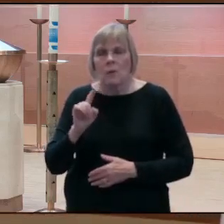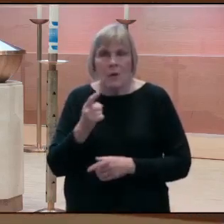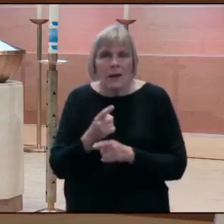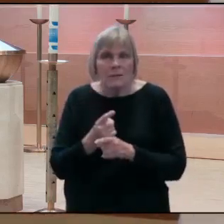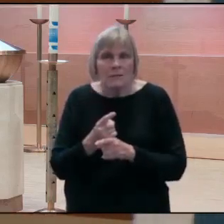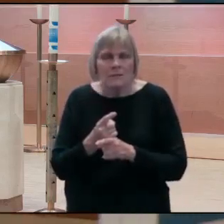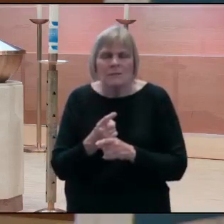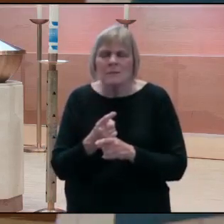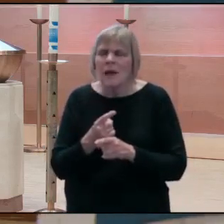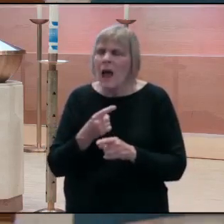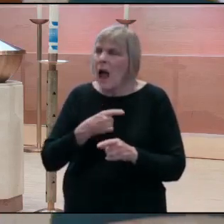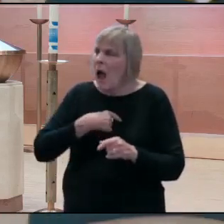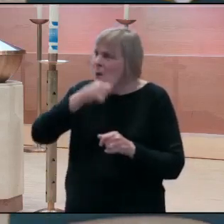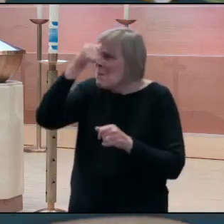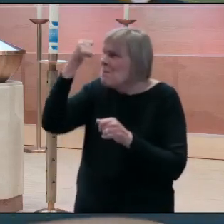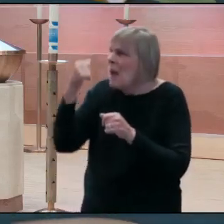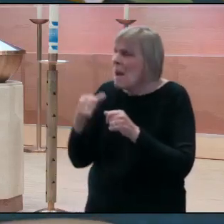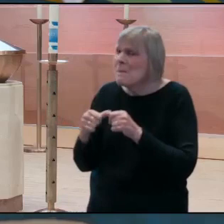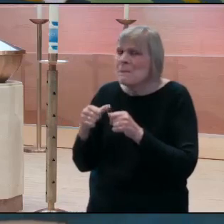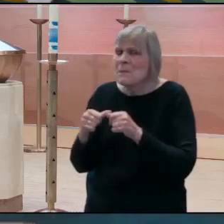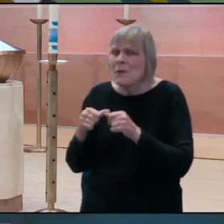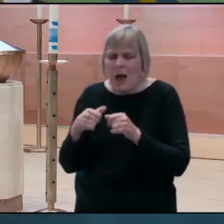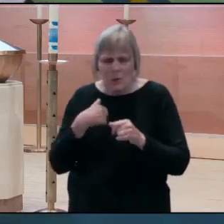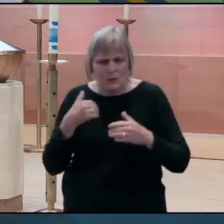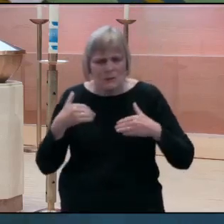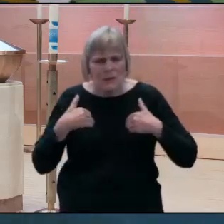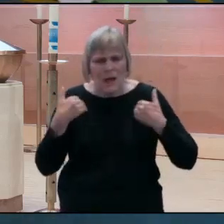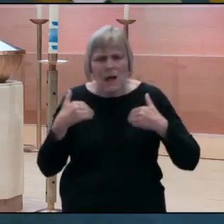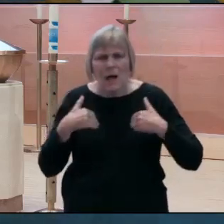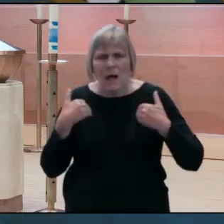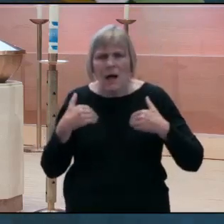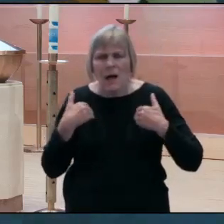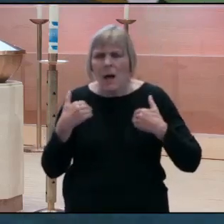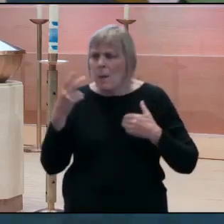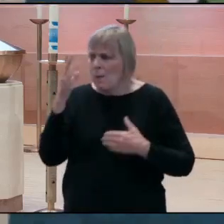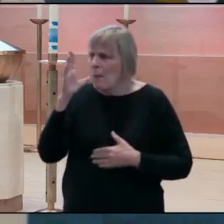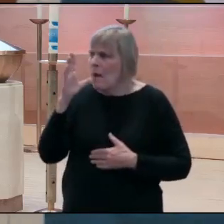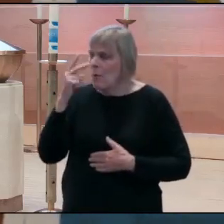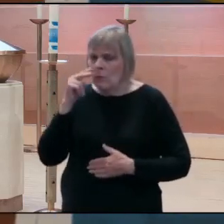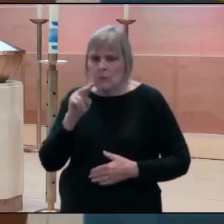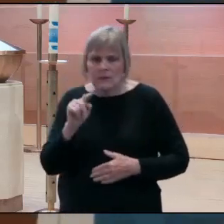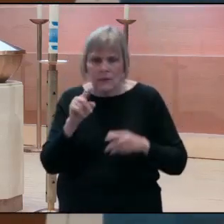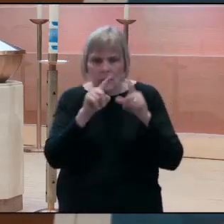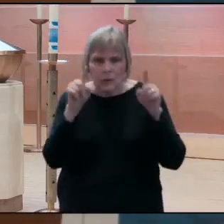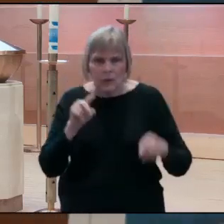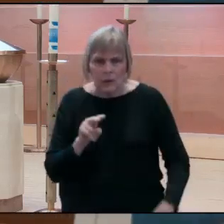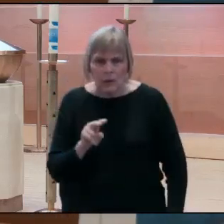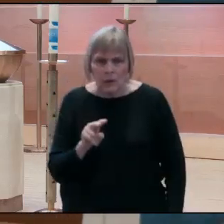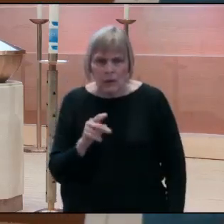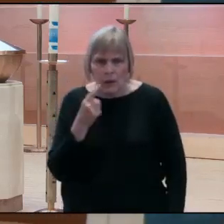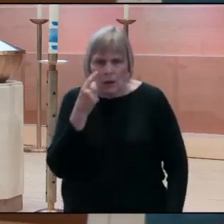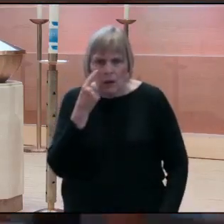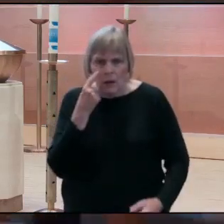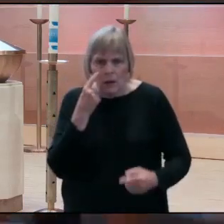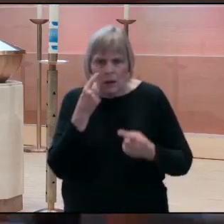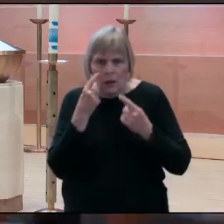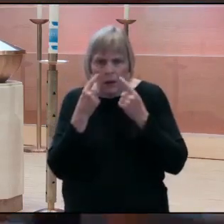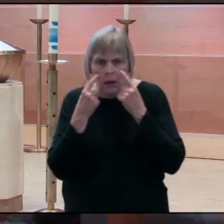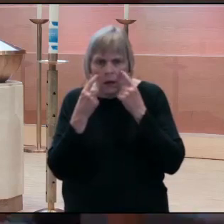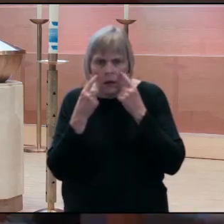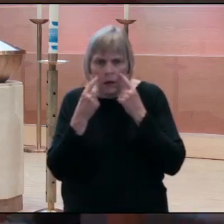I still remember to this day, that morning, I was real young, walking down and seeing my mom just staring at the TV screen and tears just coming